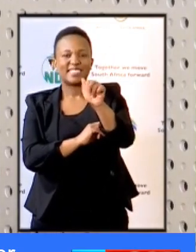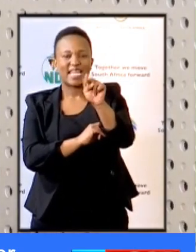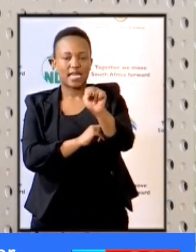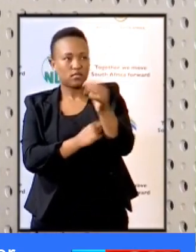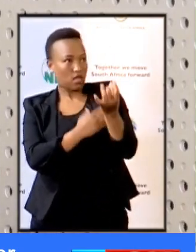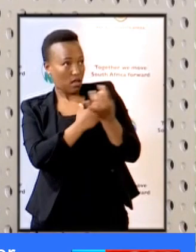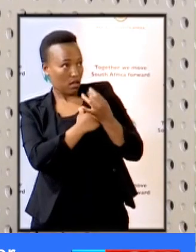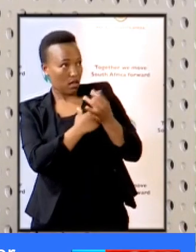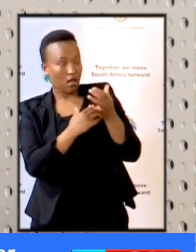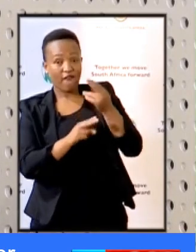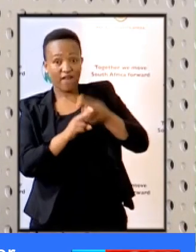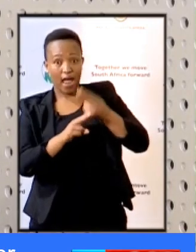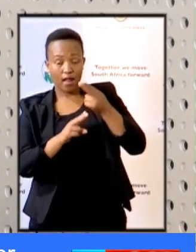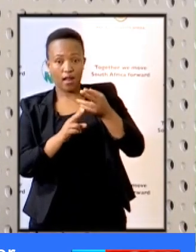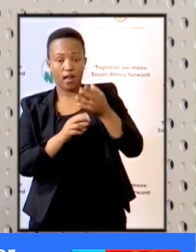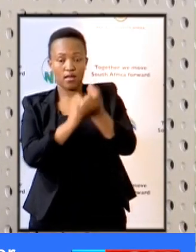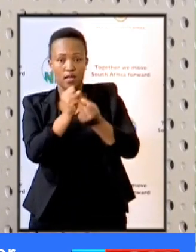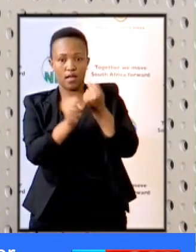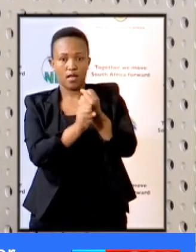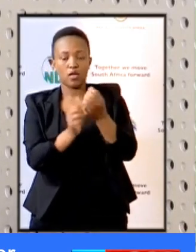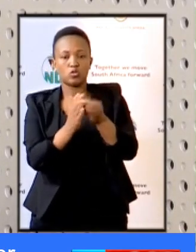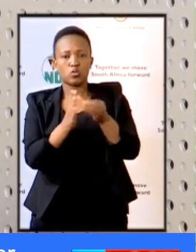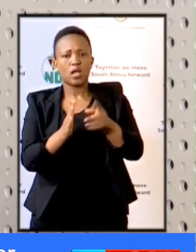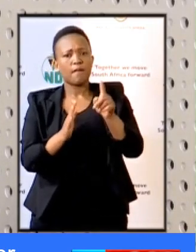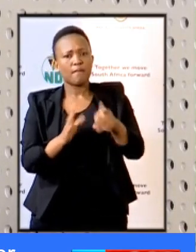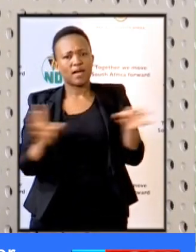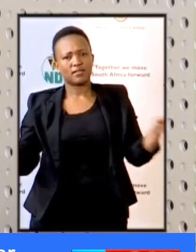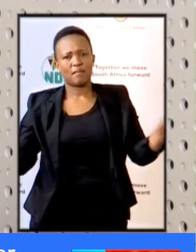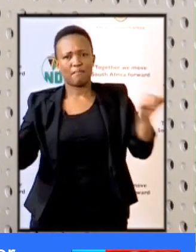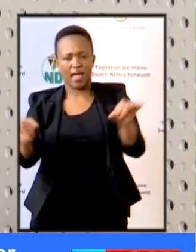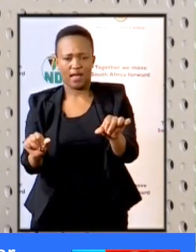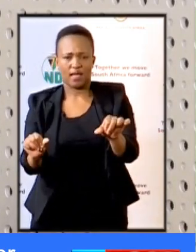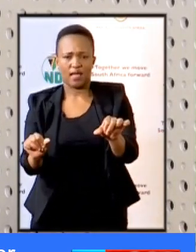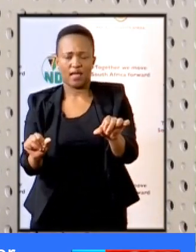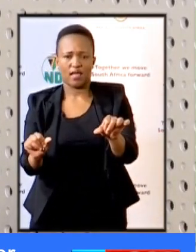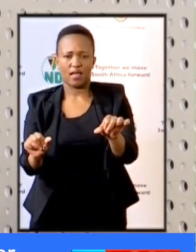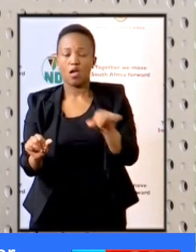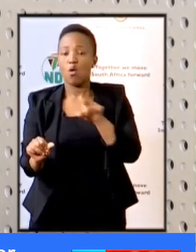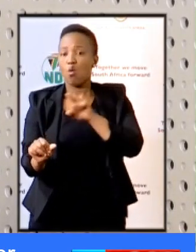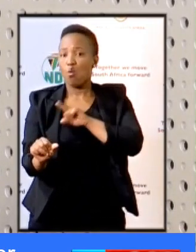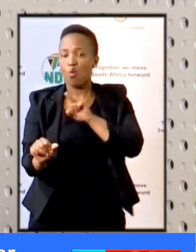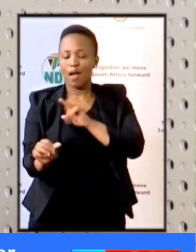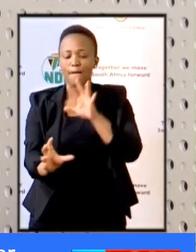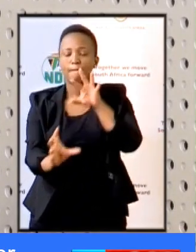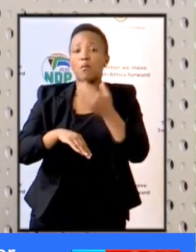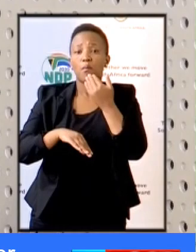students be allowed to return because they are part of the